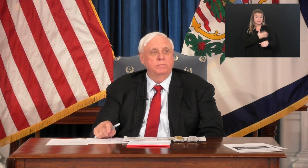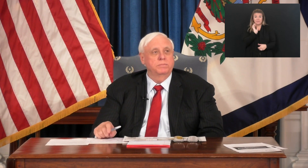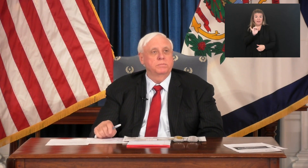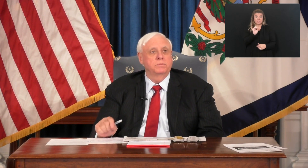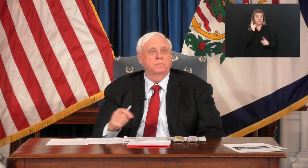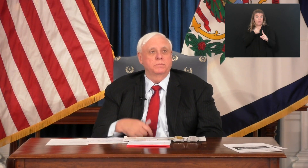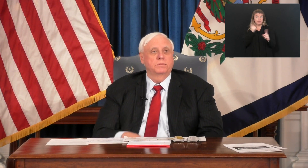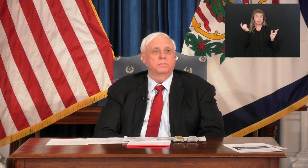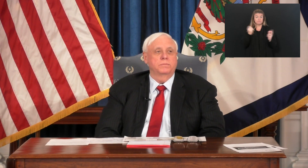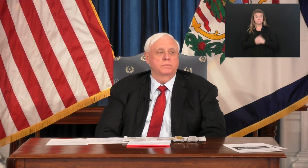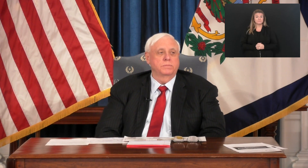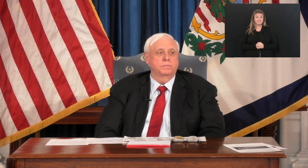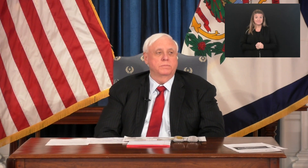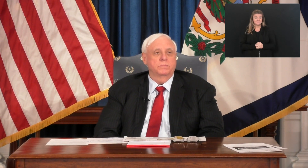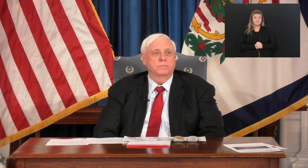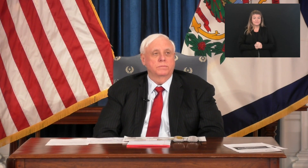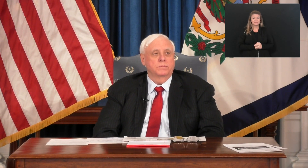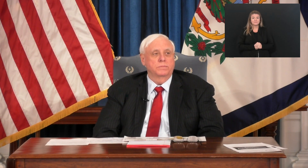it.